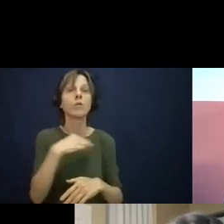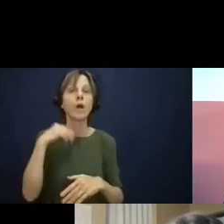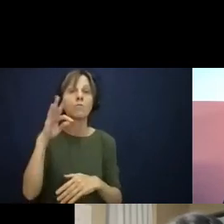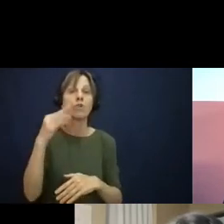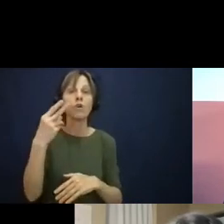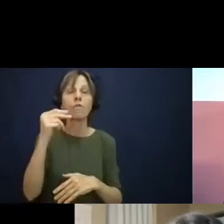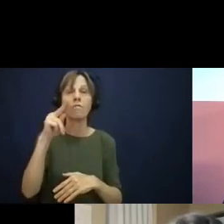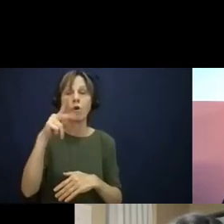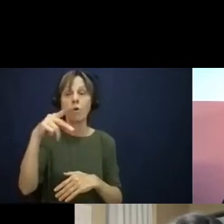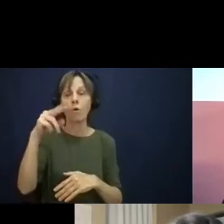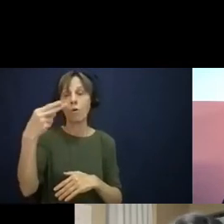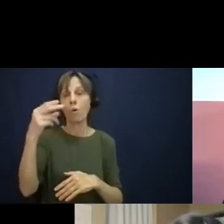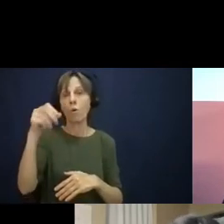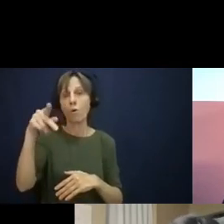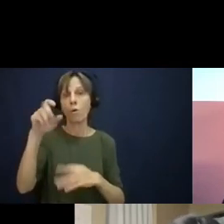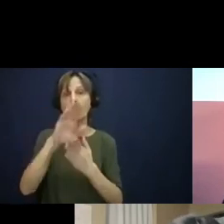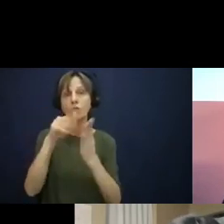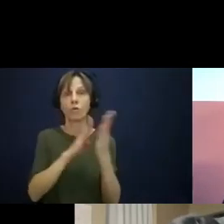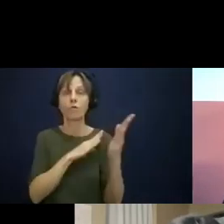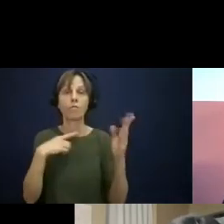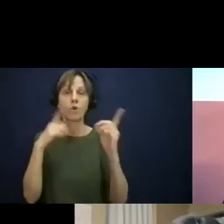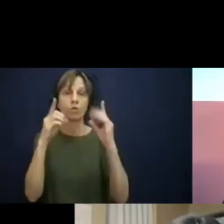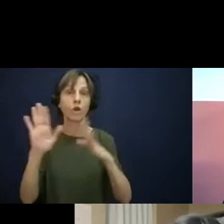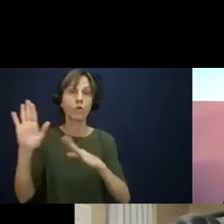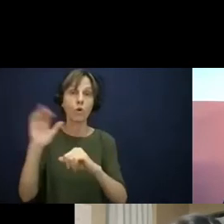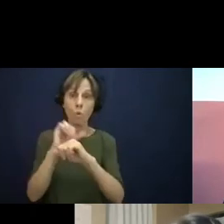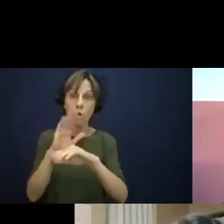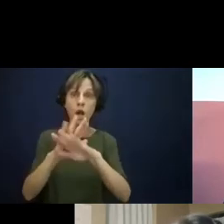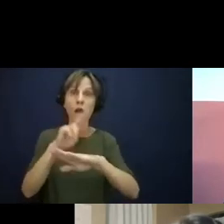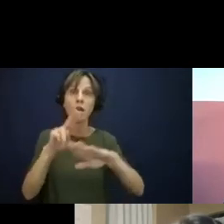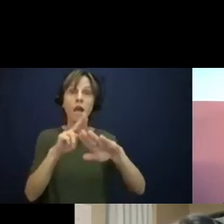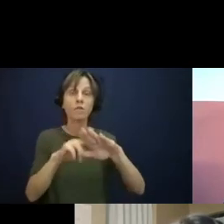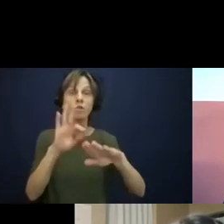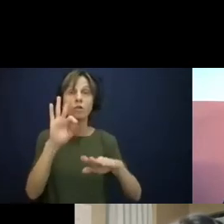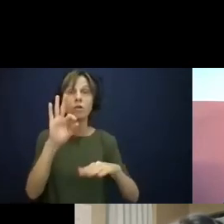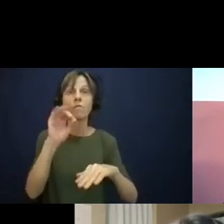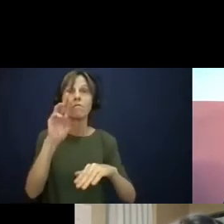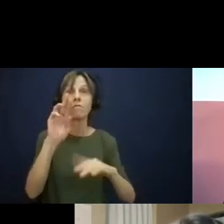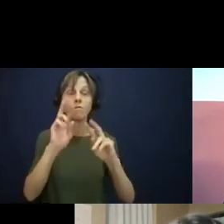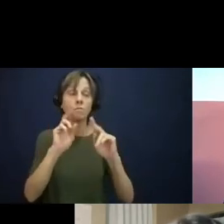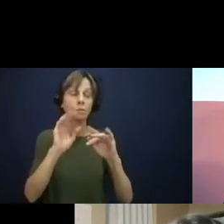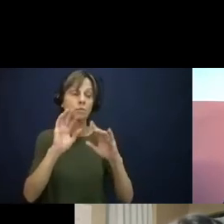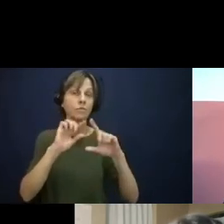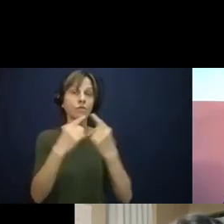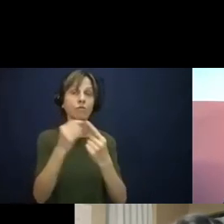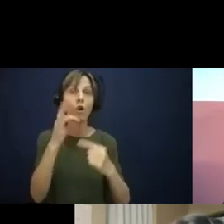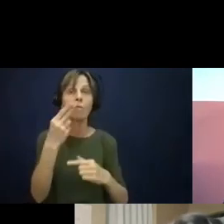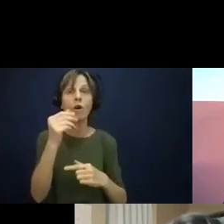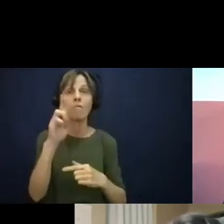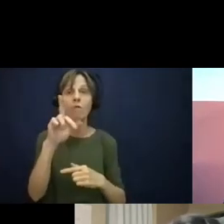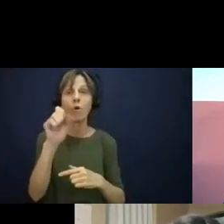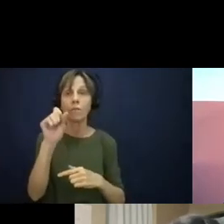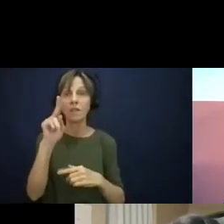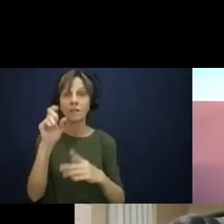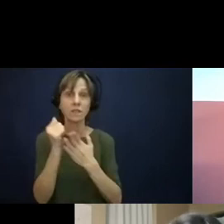directors. Her work on the National Forum of Homelessness empowered Marcella to center her lived experience to help guide the transformation of the